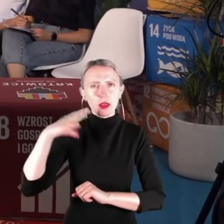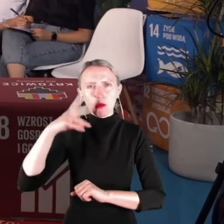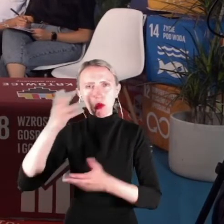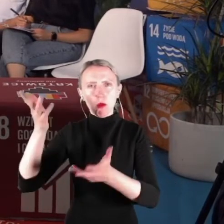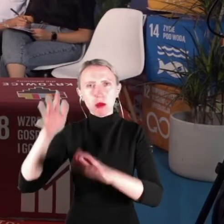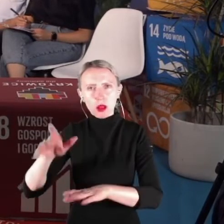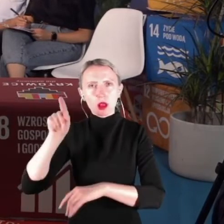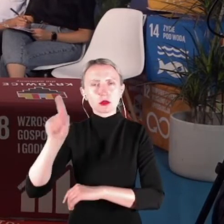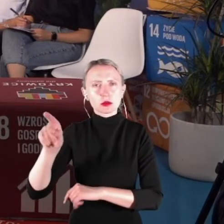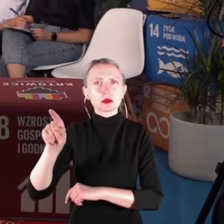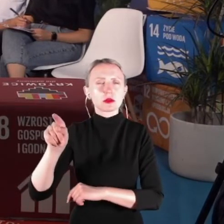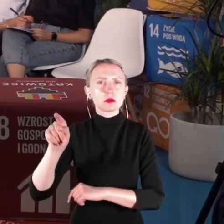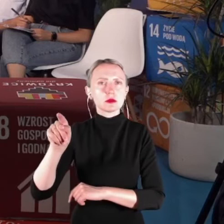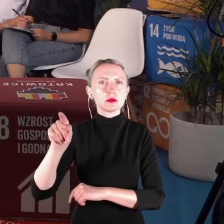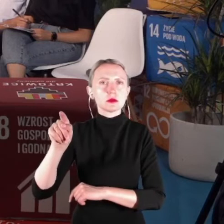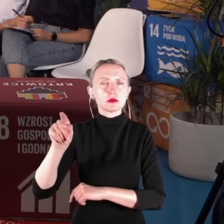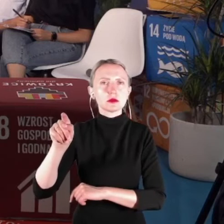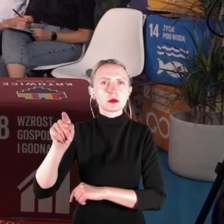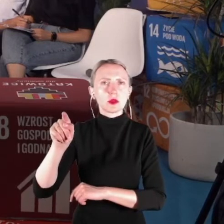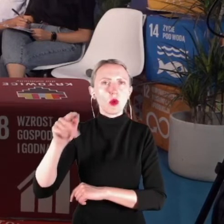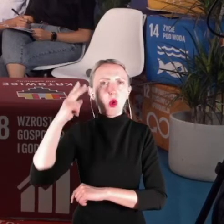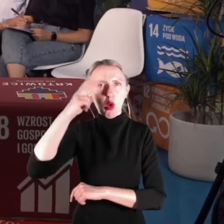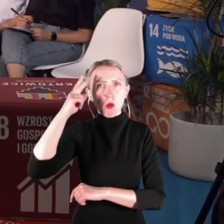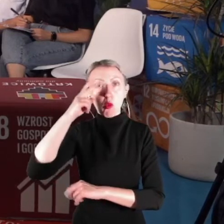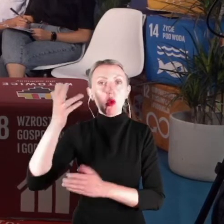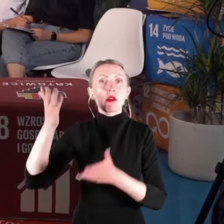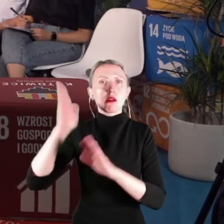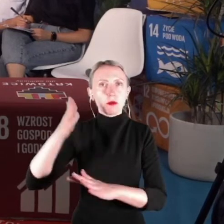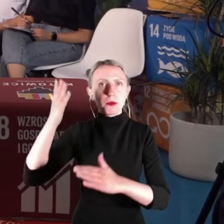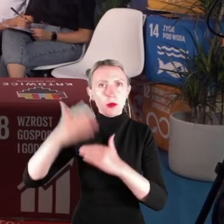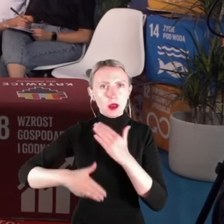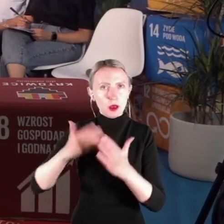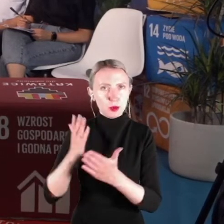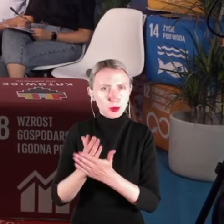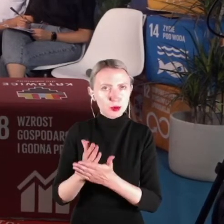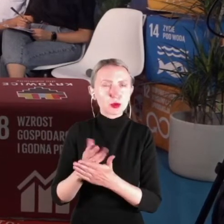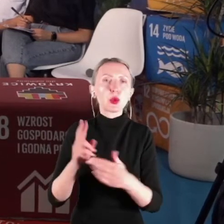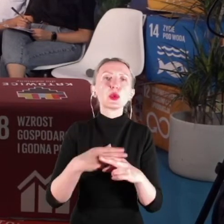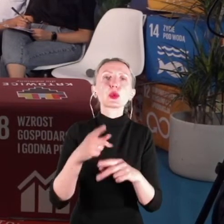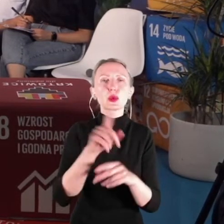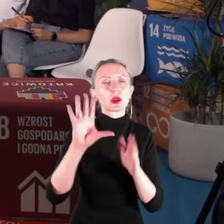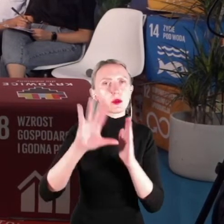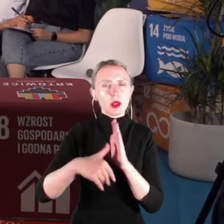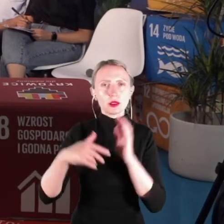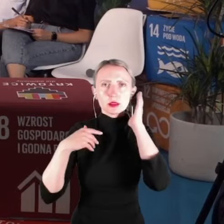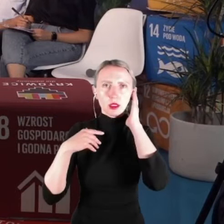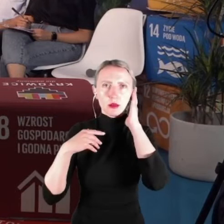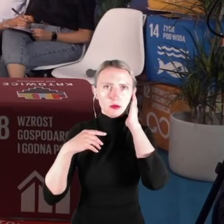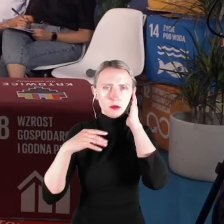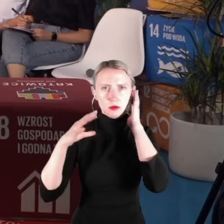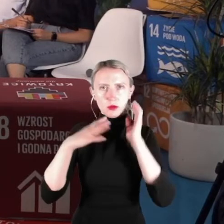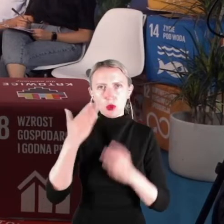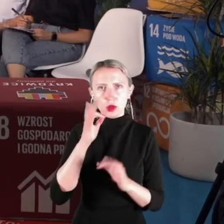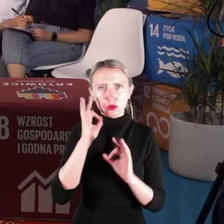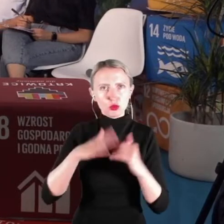serviced, very well built, high quality enclaves in different parts of the USSR. And we just realized that there is some kind of past dependency in terms